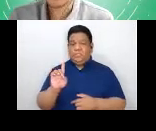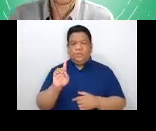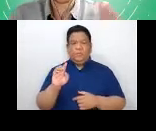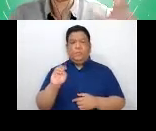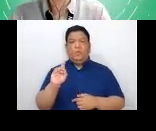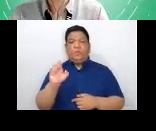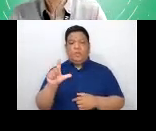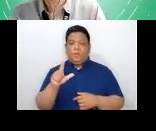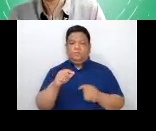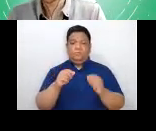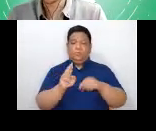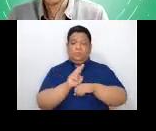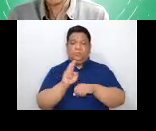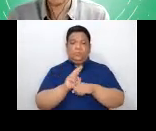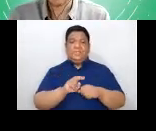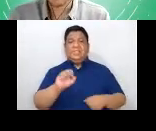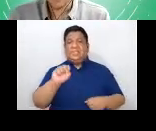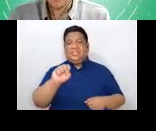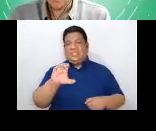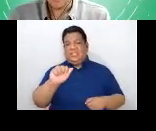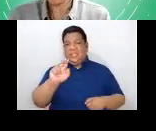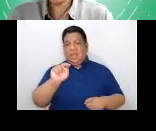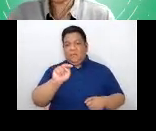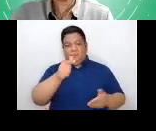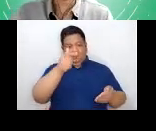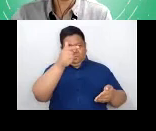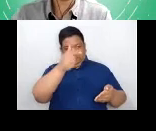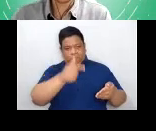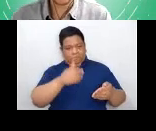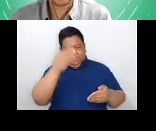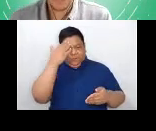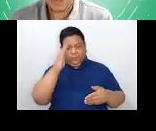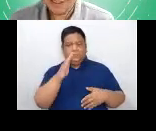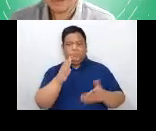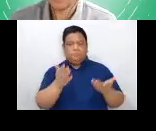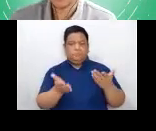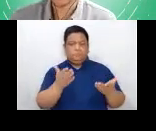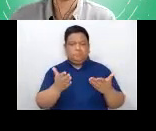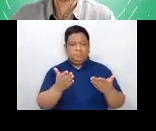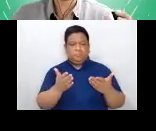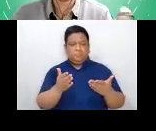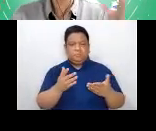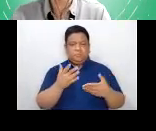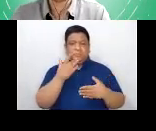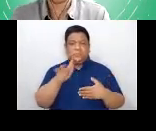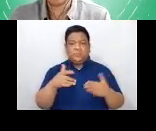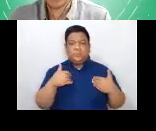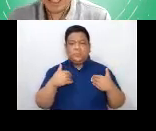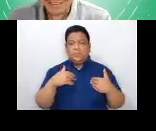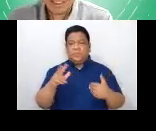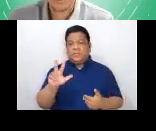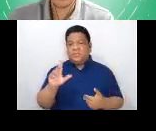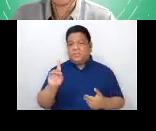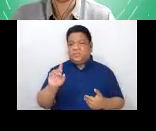mention is 3D scanning. So I don't know if anyone here has been lucky enough or fortunate enough to have been 3D scanned, but it's a